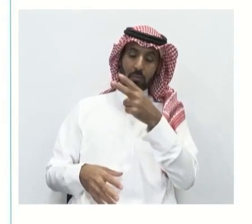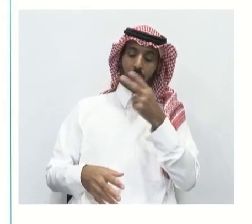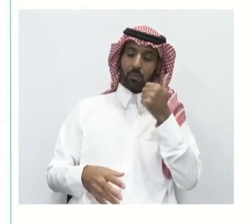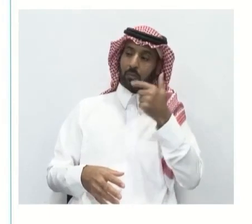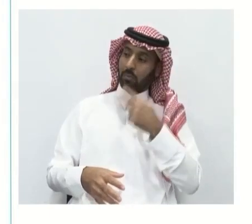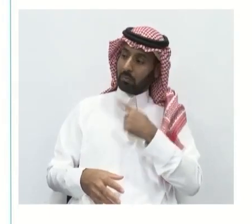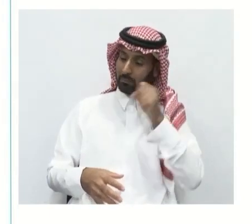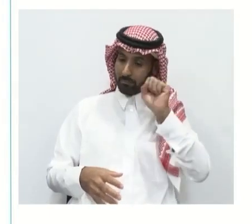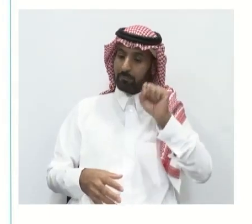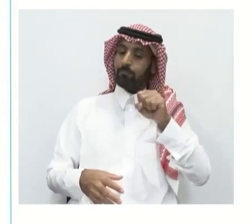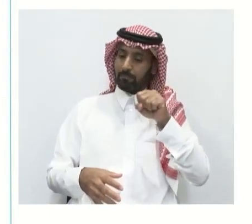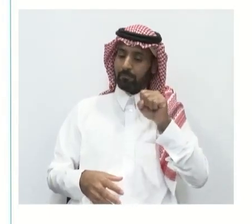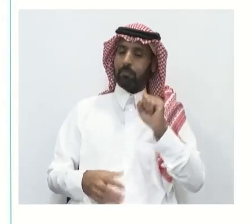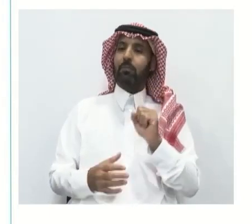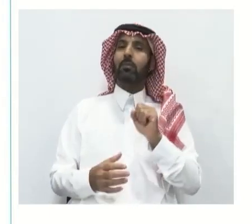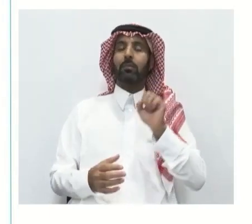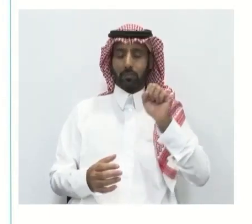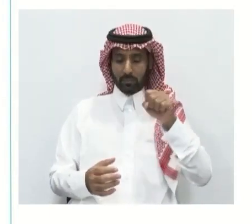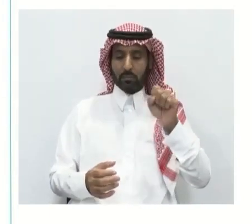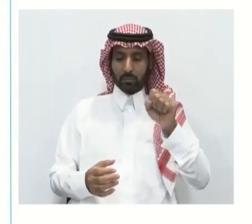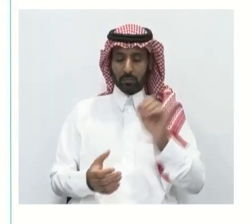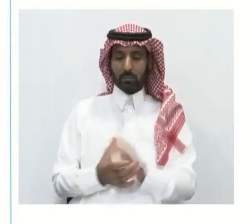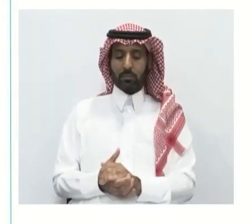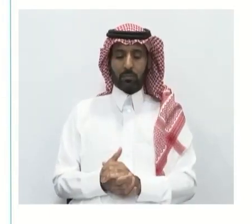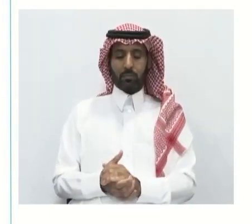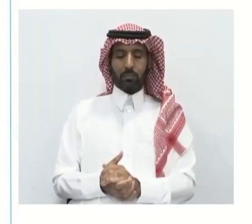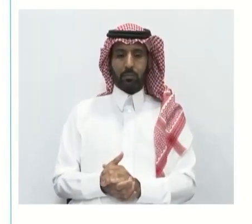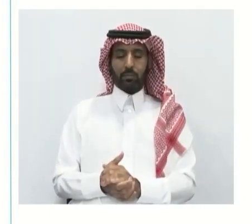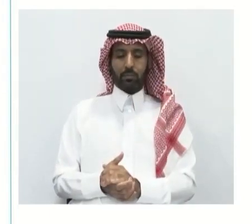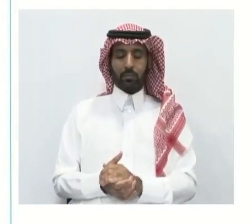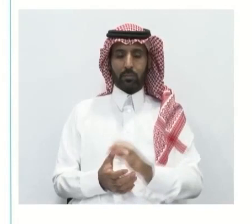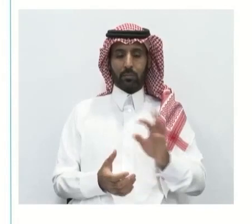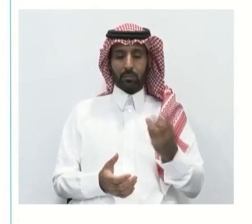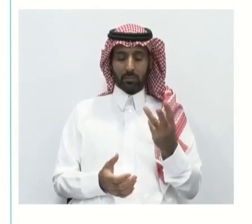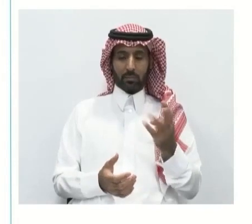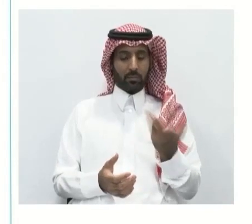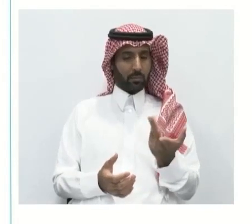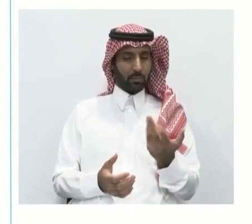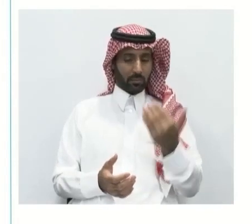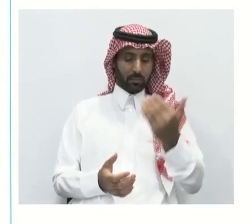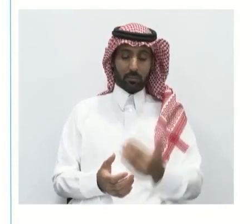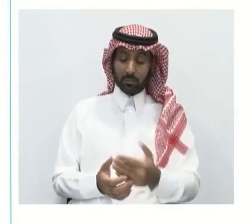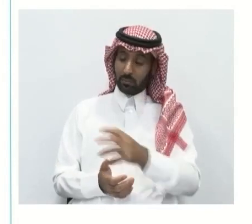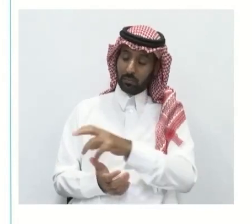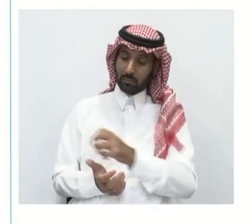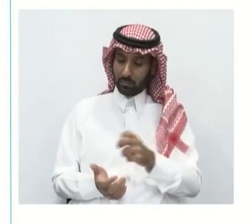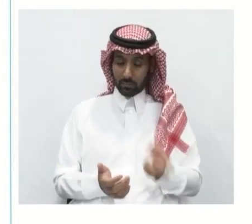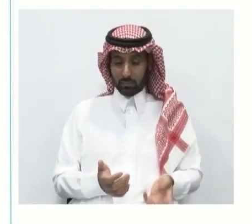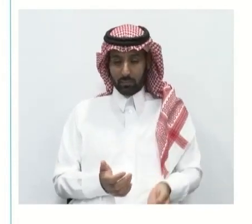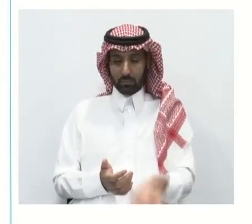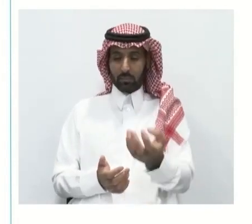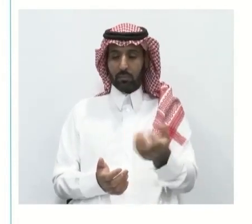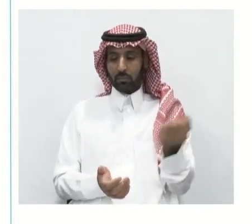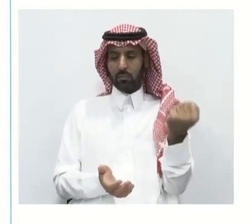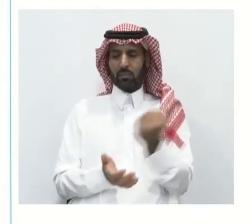to agree, to move the head up and down to agree. And the three from the case of the stolen, the bowling alley murder,